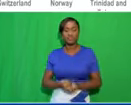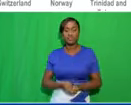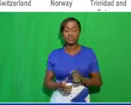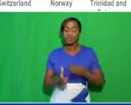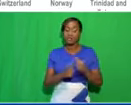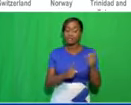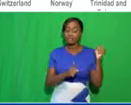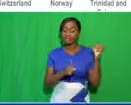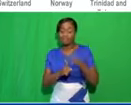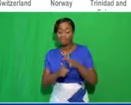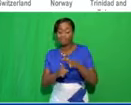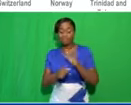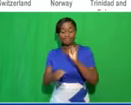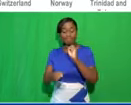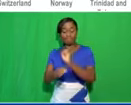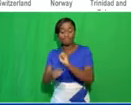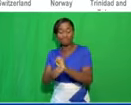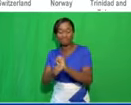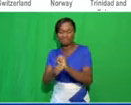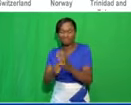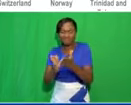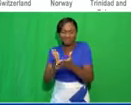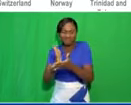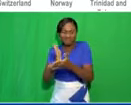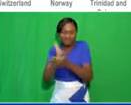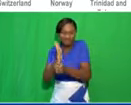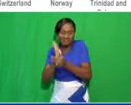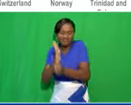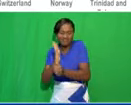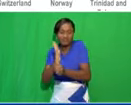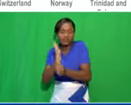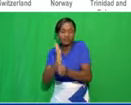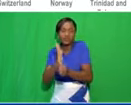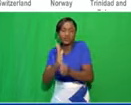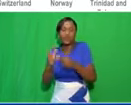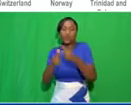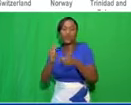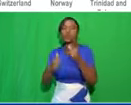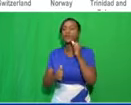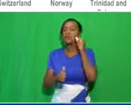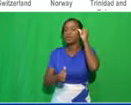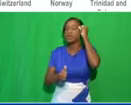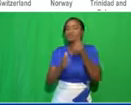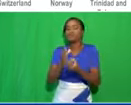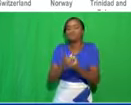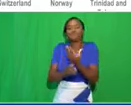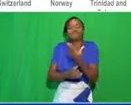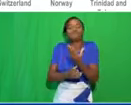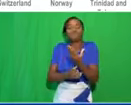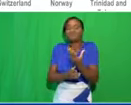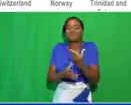employment and the quality of skills that you would see in the labor force at a later point in time.